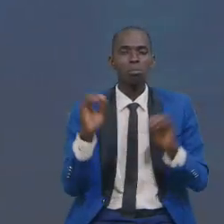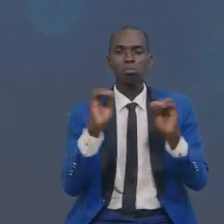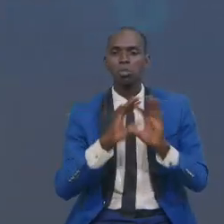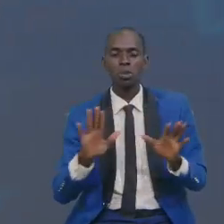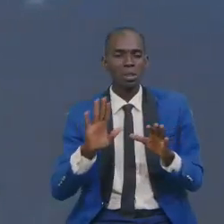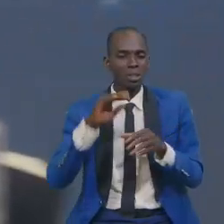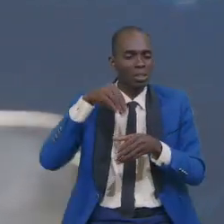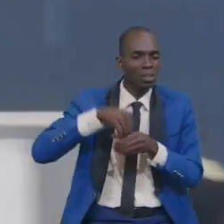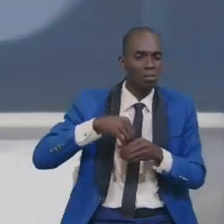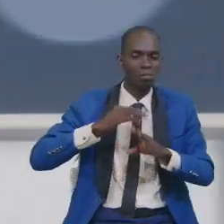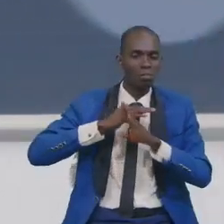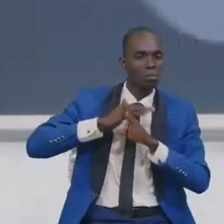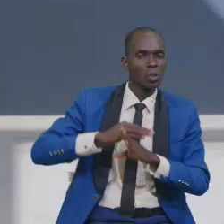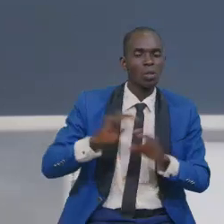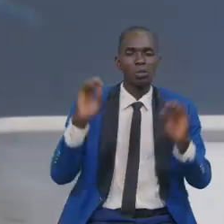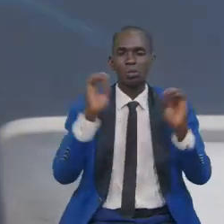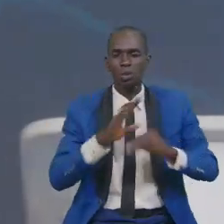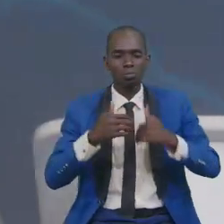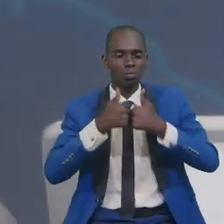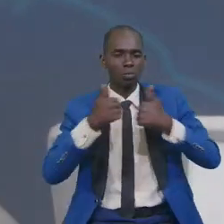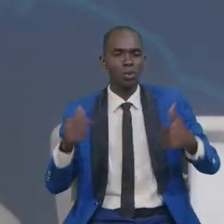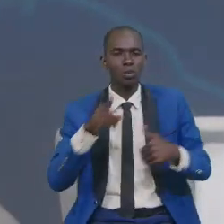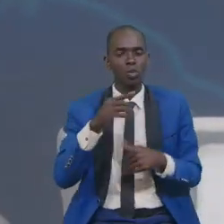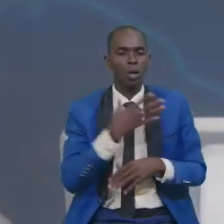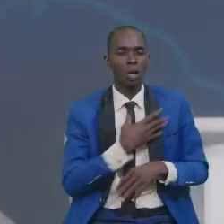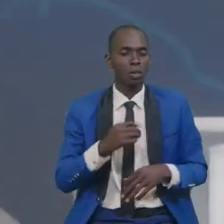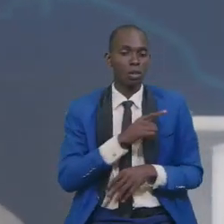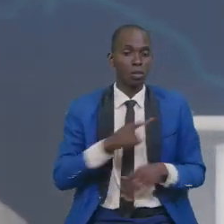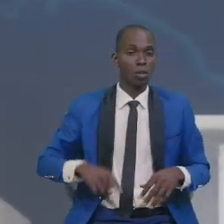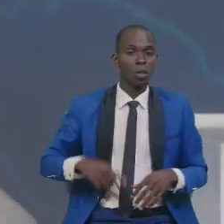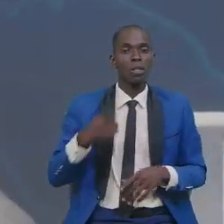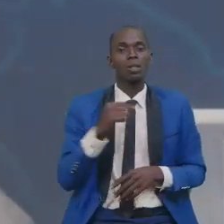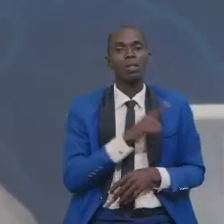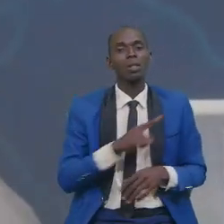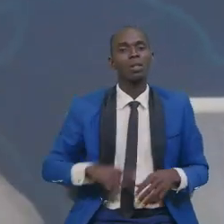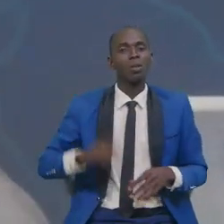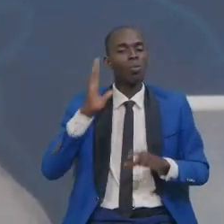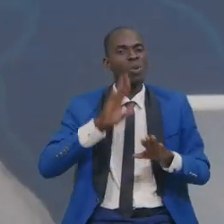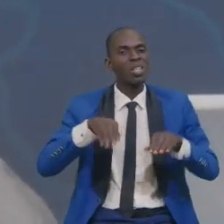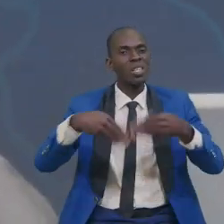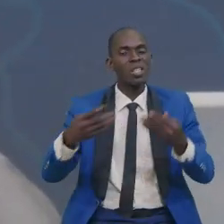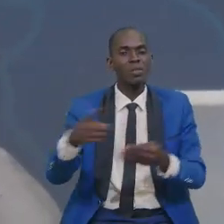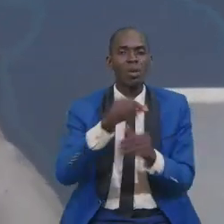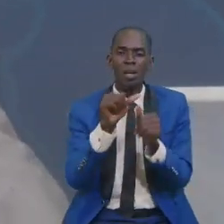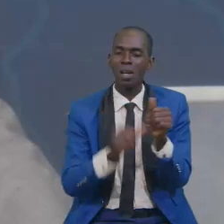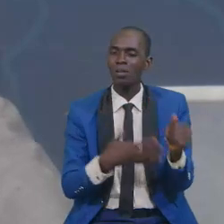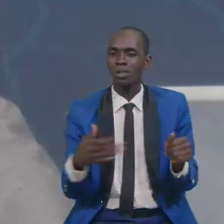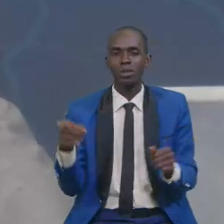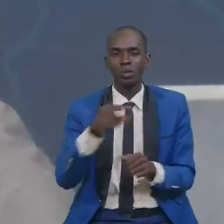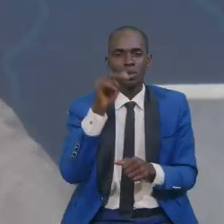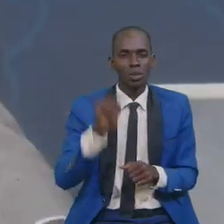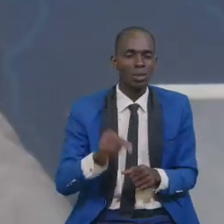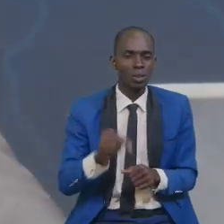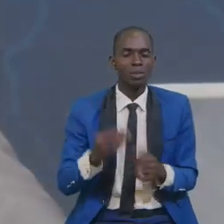between nothing between you and the Lord then Lord will give you everything you need in abundance